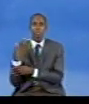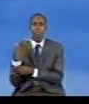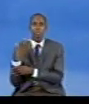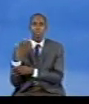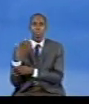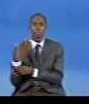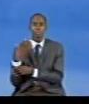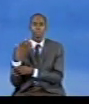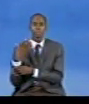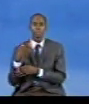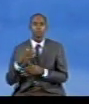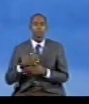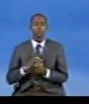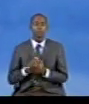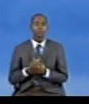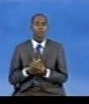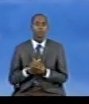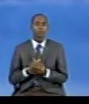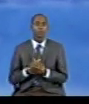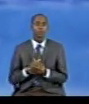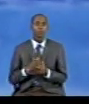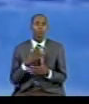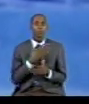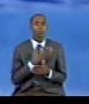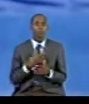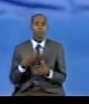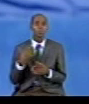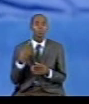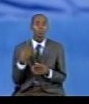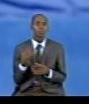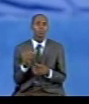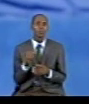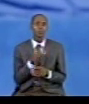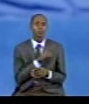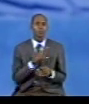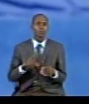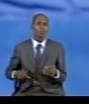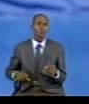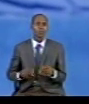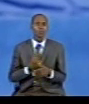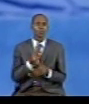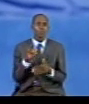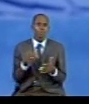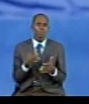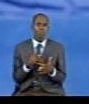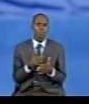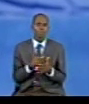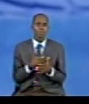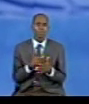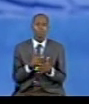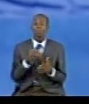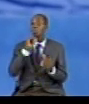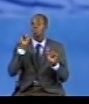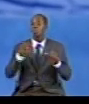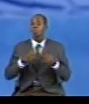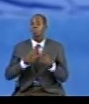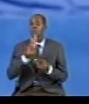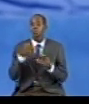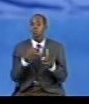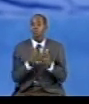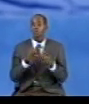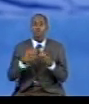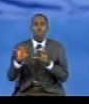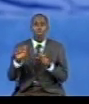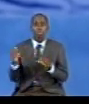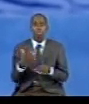elbow. I could not use it to do anything, either to carry